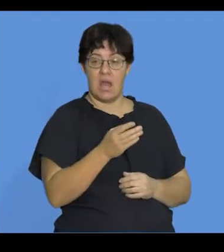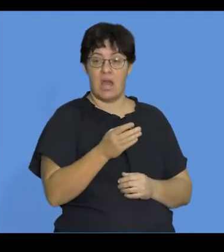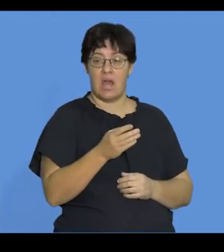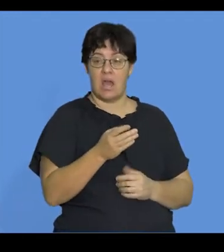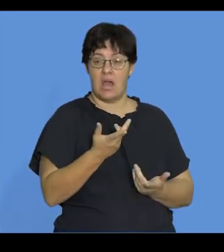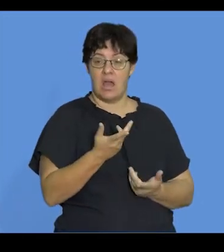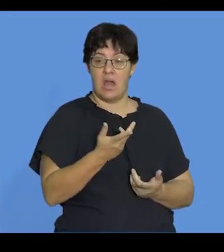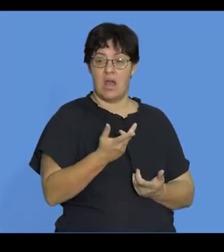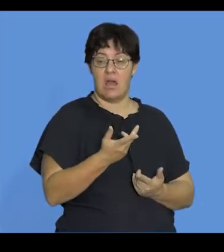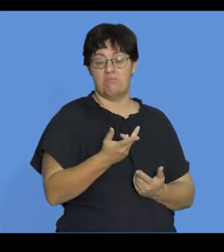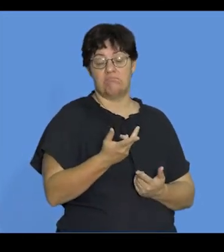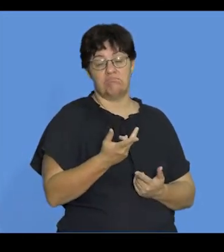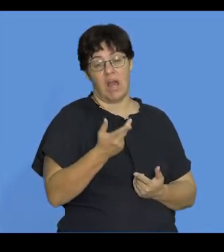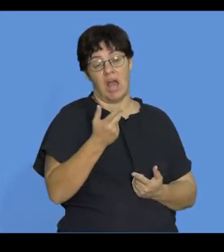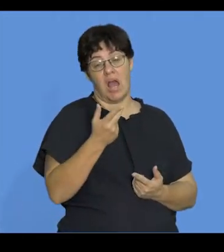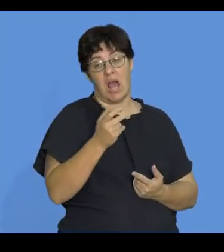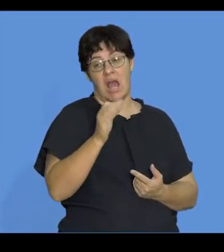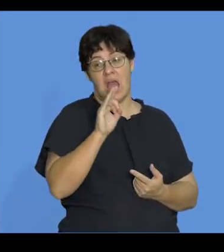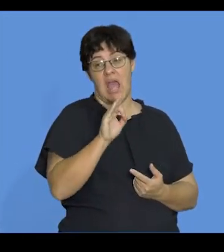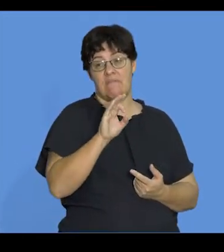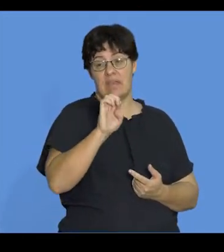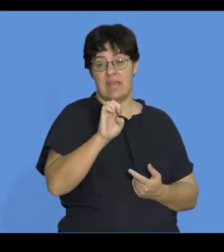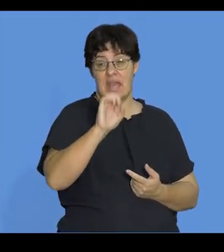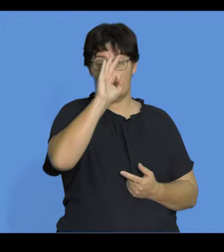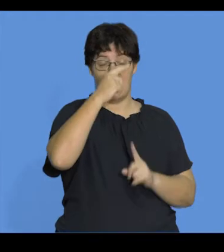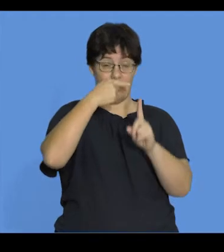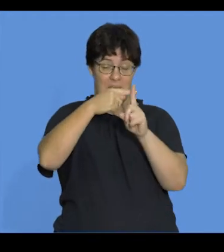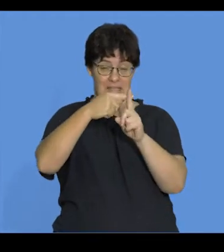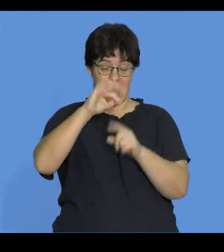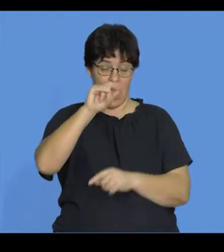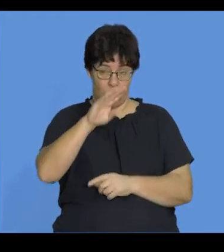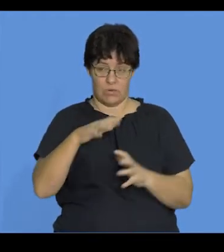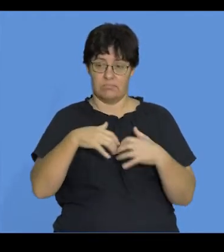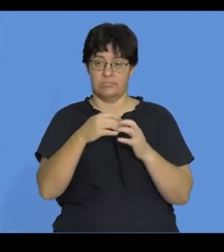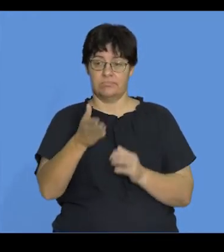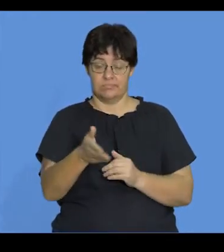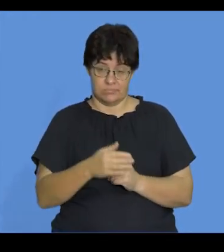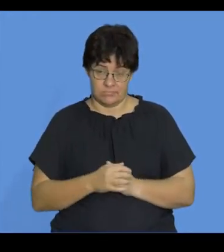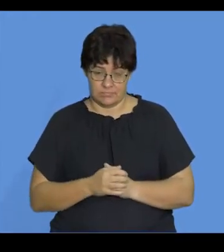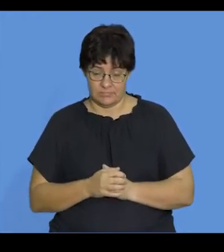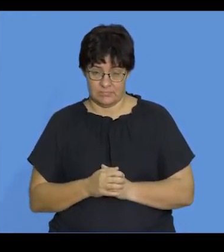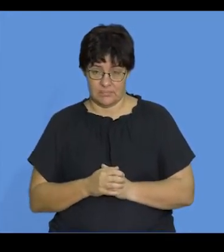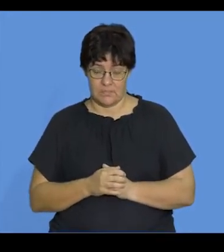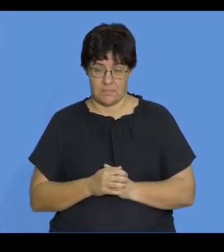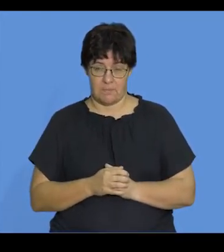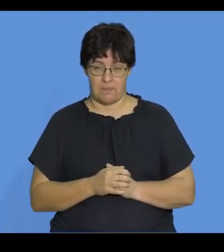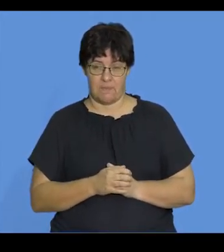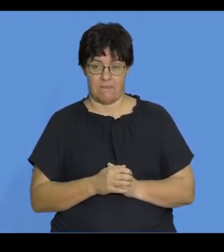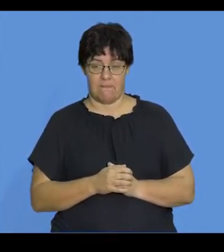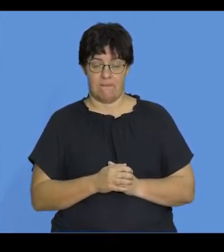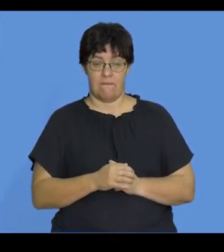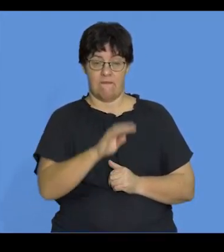2 is formed? Iron 3 chloride is formed. That's the question that we want to ask ourselves. How many moles will be formed?